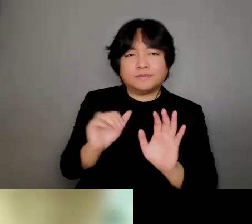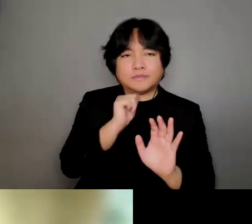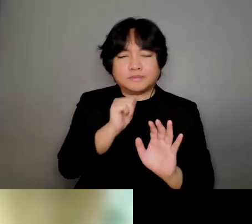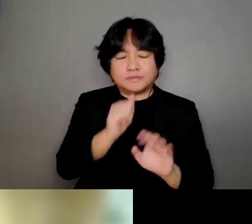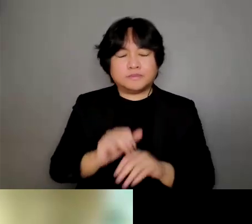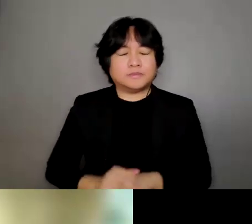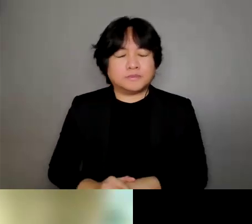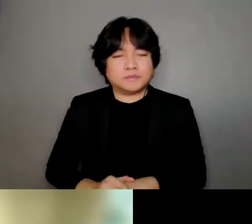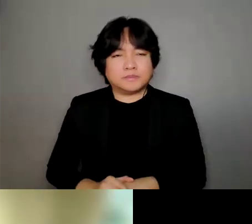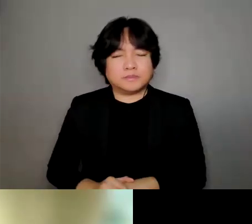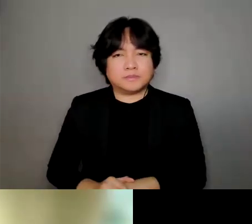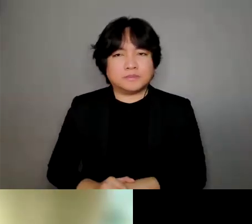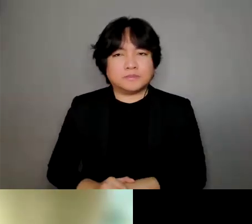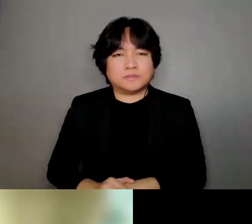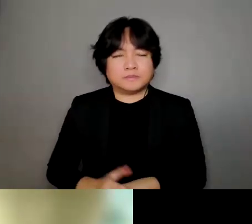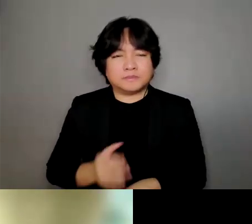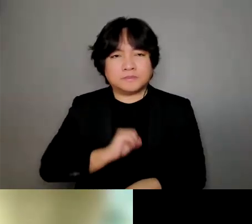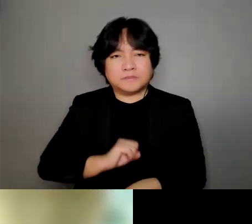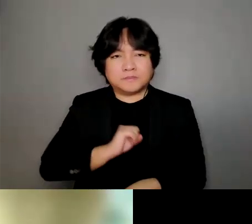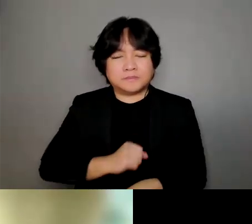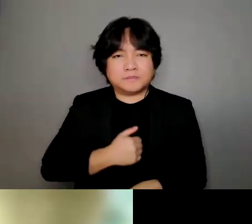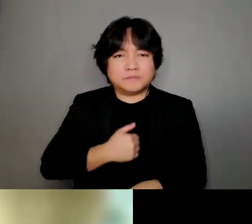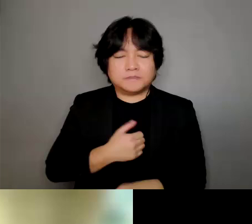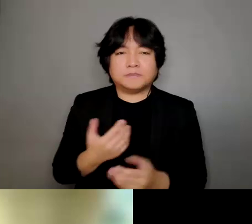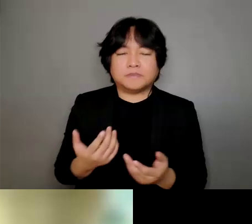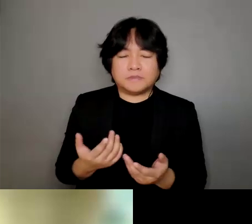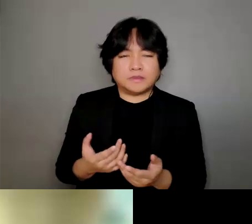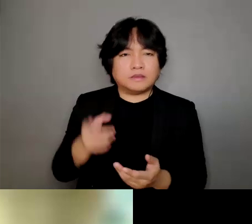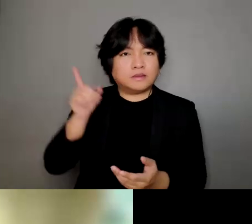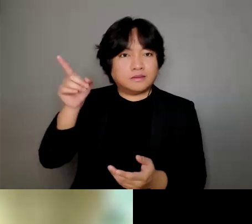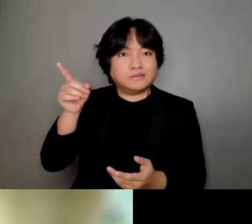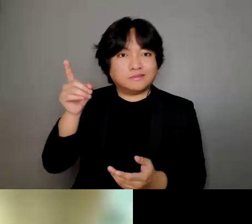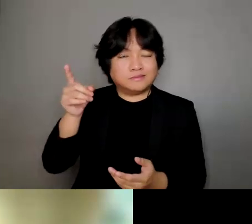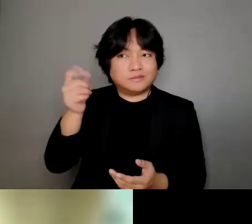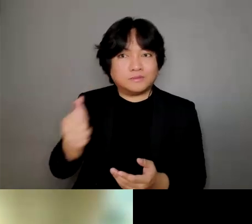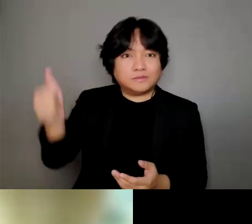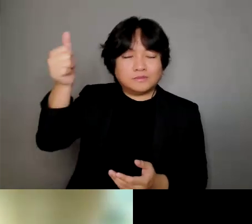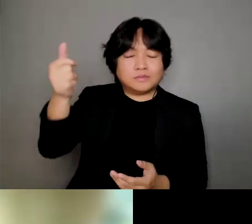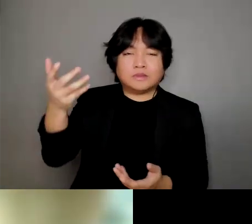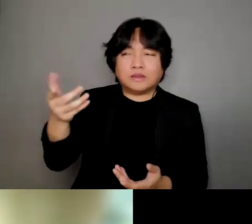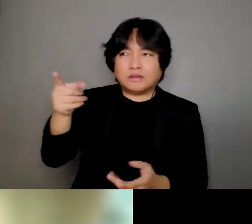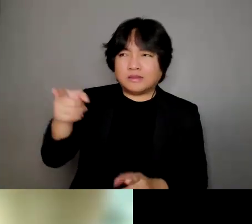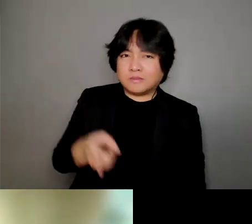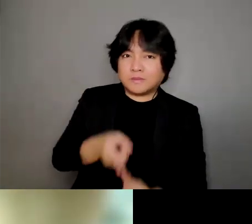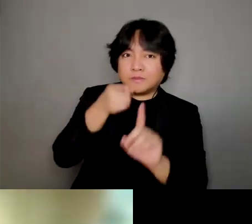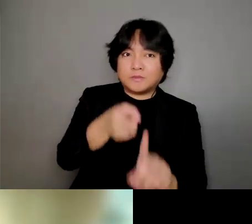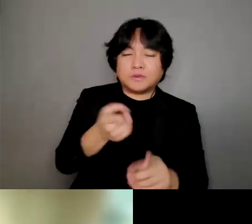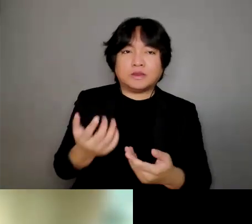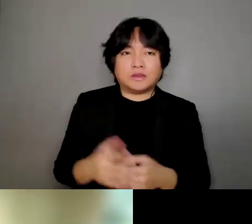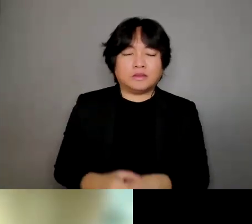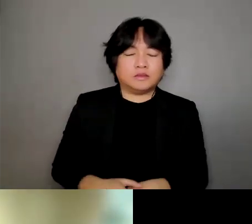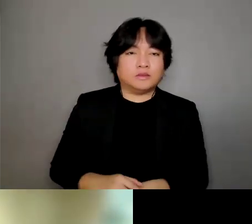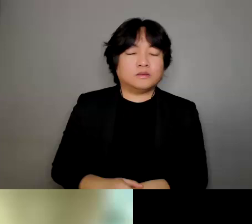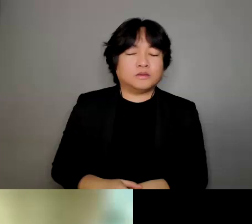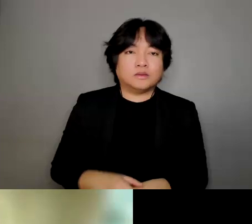nila. Sorry. But the point is that what LGBTQI equality or acceptance means to